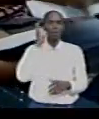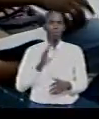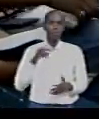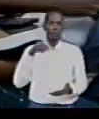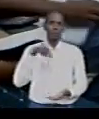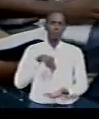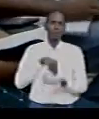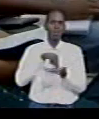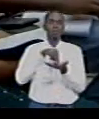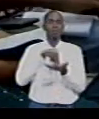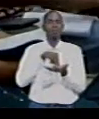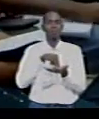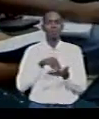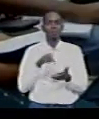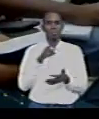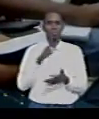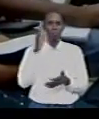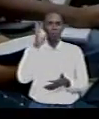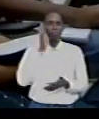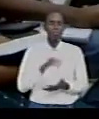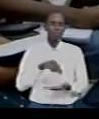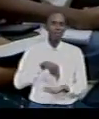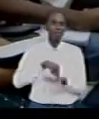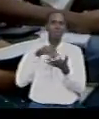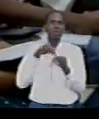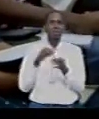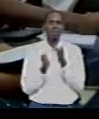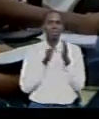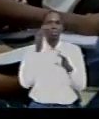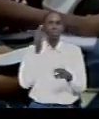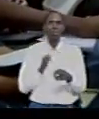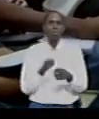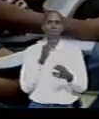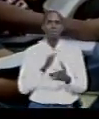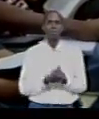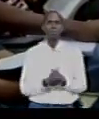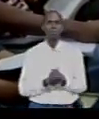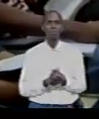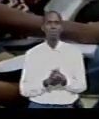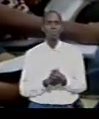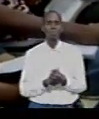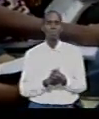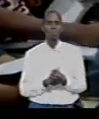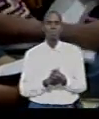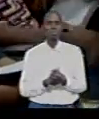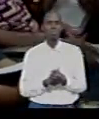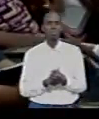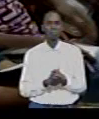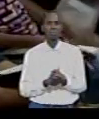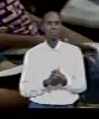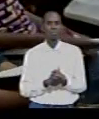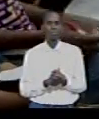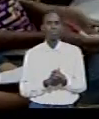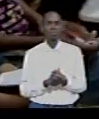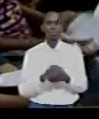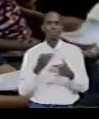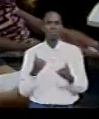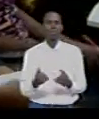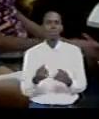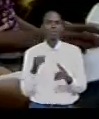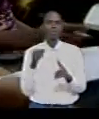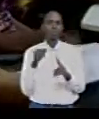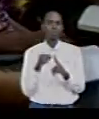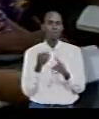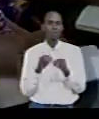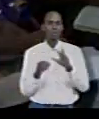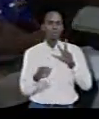stand. You will stand in Jesus' name. Now we're coming to point number three.